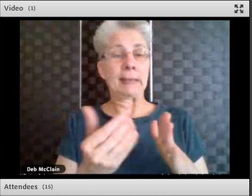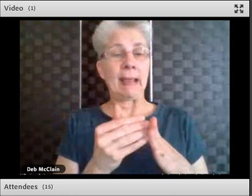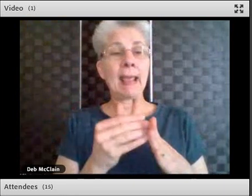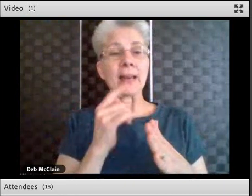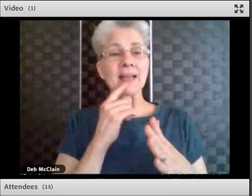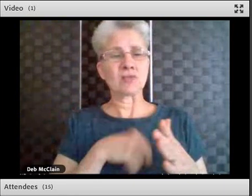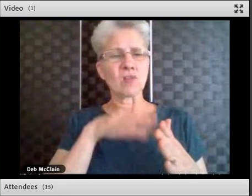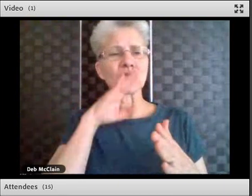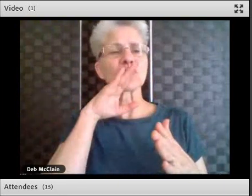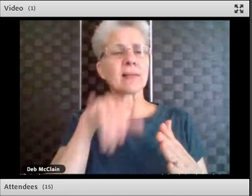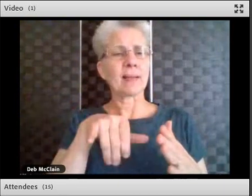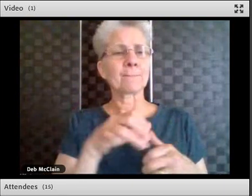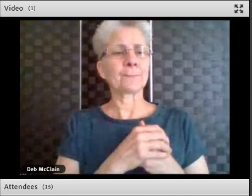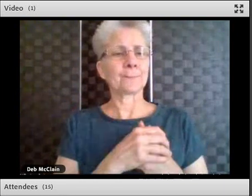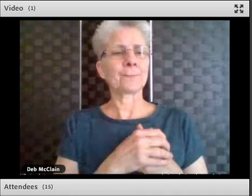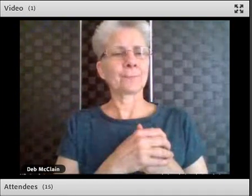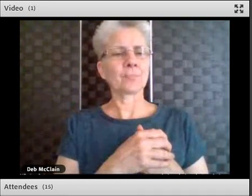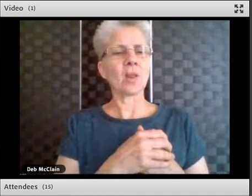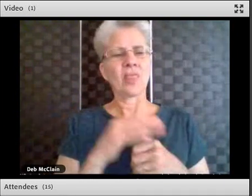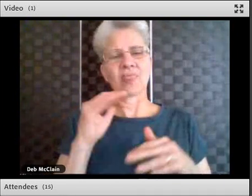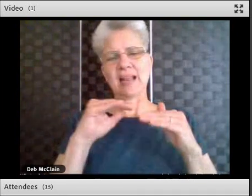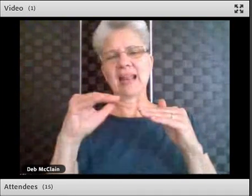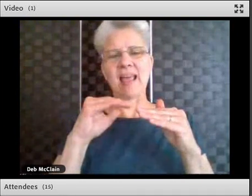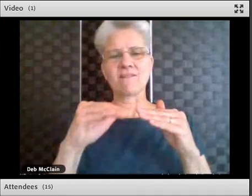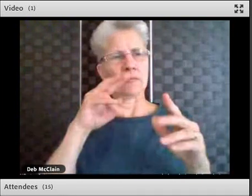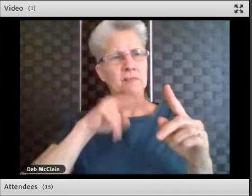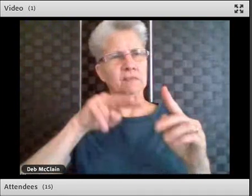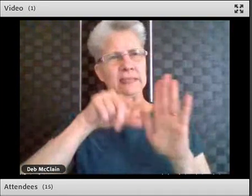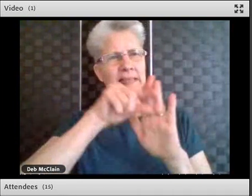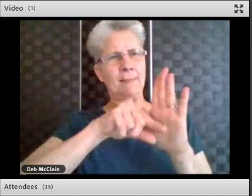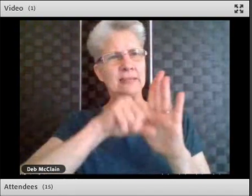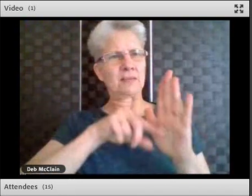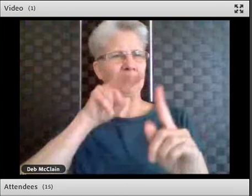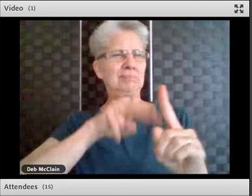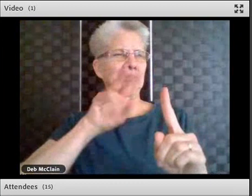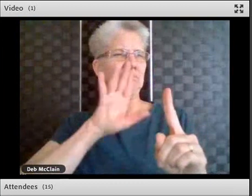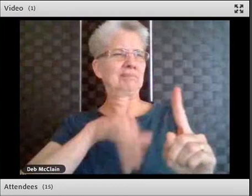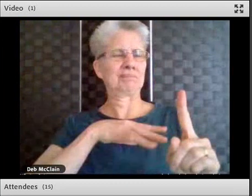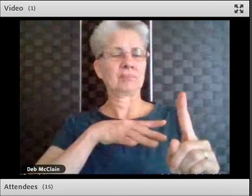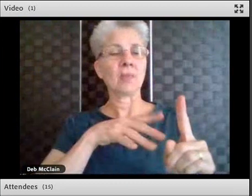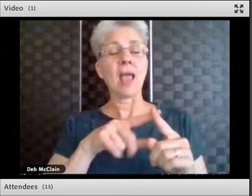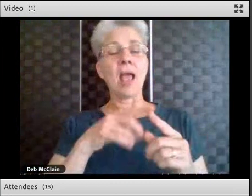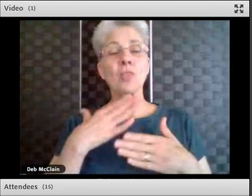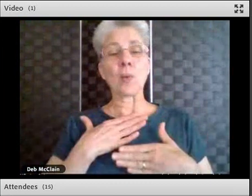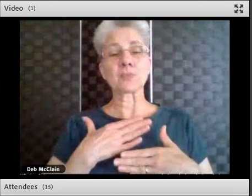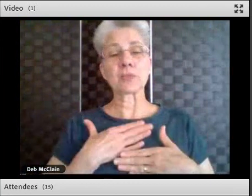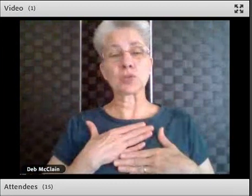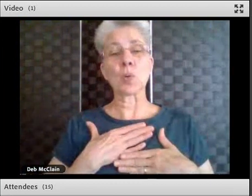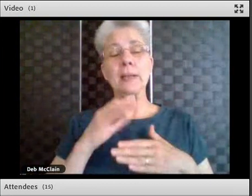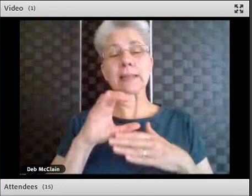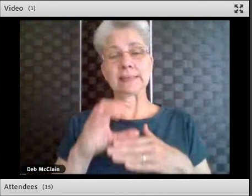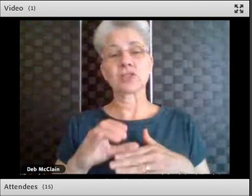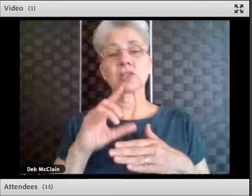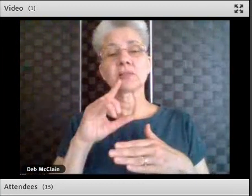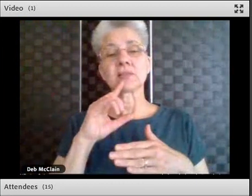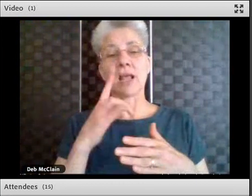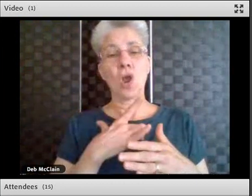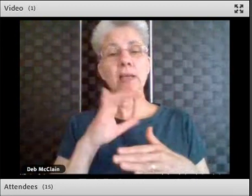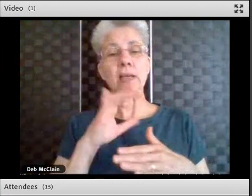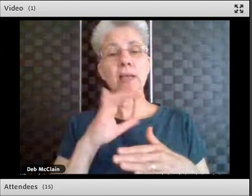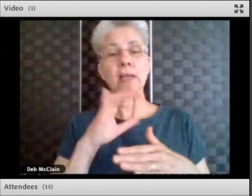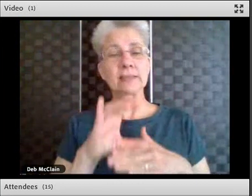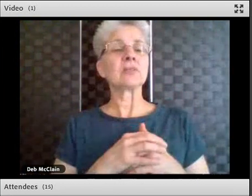it's frustrating, just the level of skepticism. And these respiratory conditions and heart